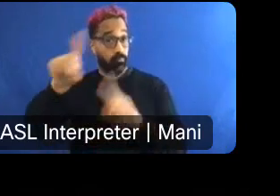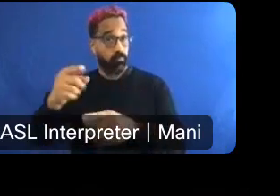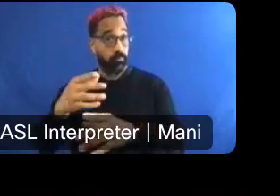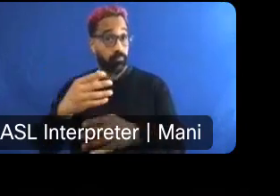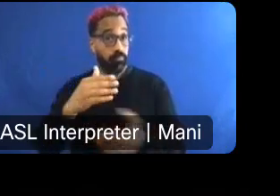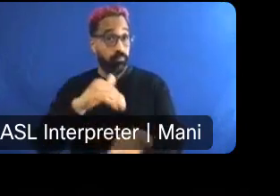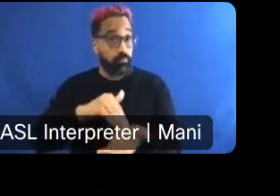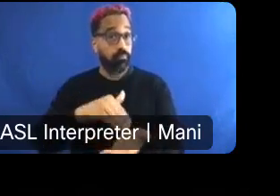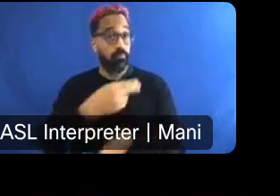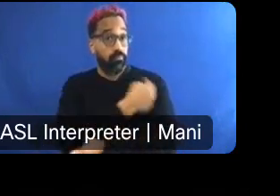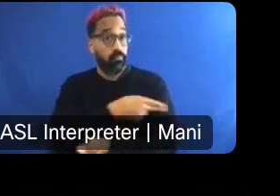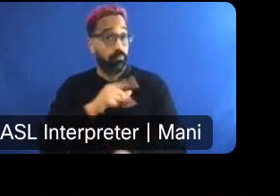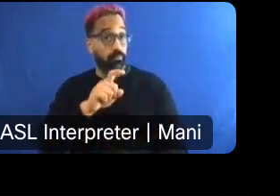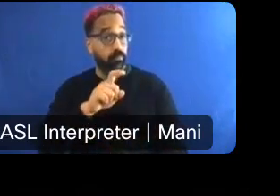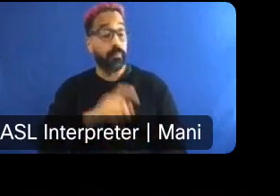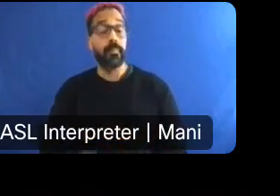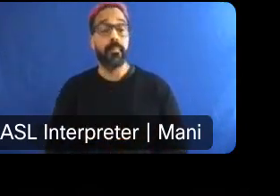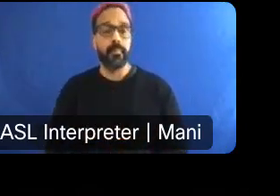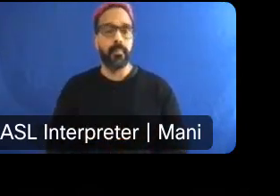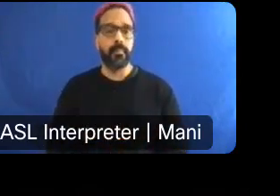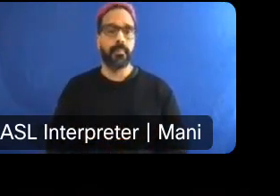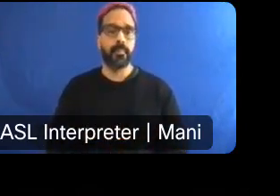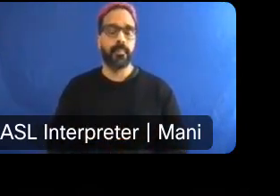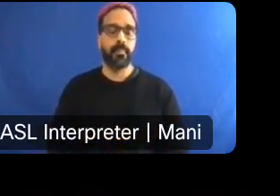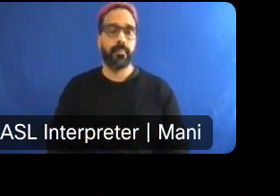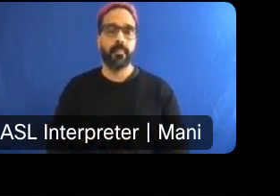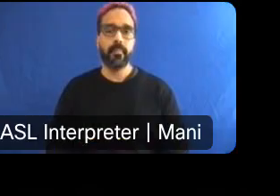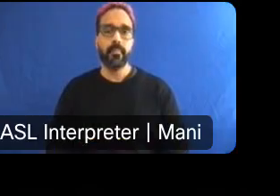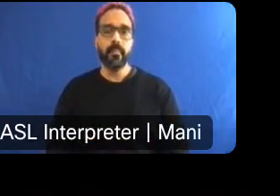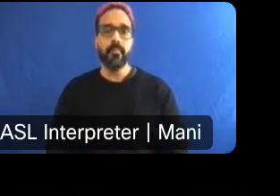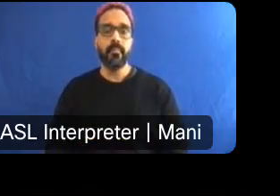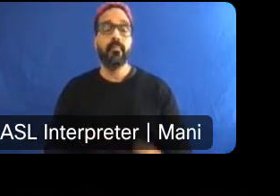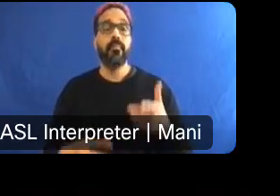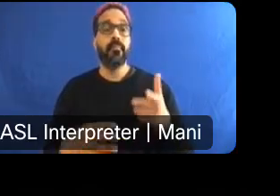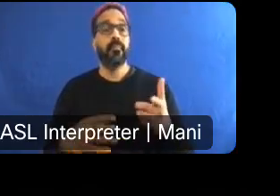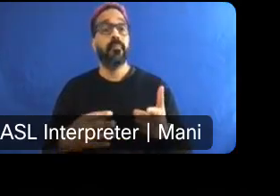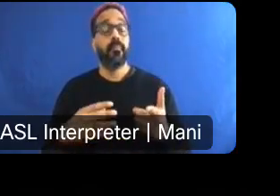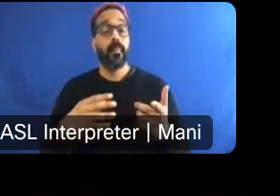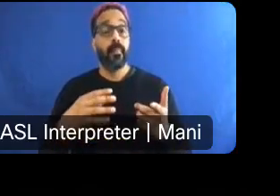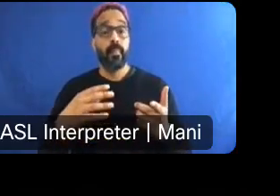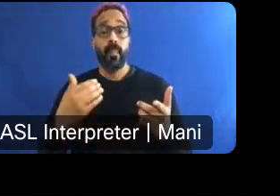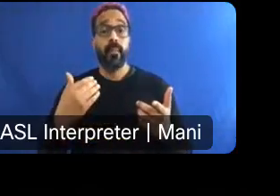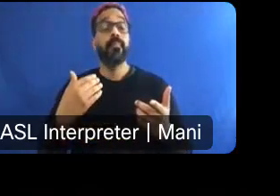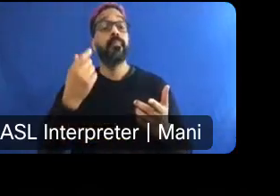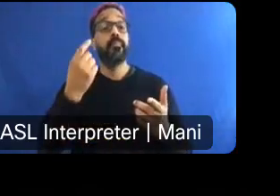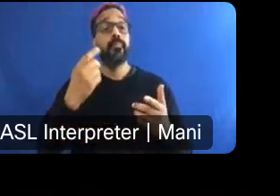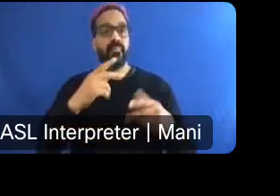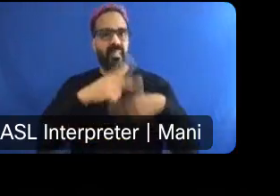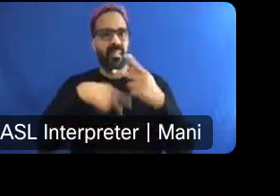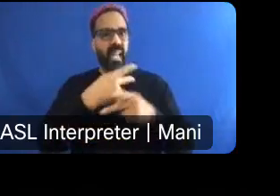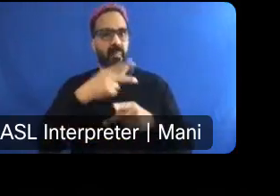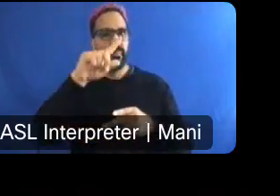attention? So to have a more comprehensive review of the types of questions you can ask, you can